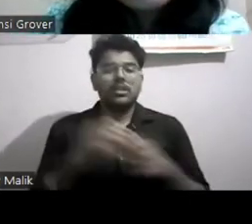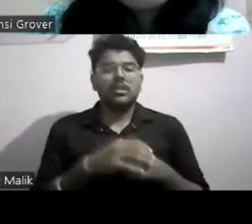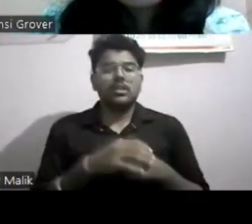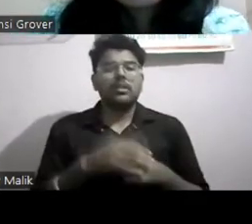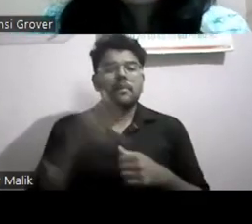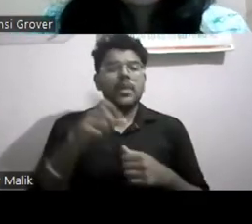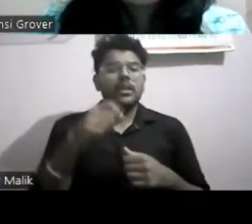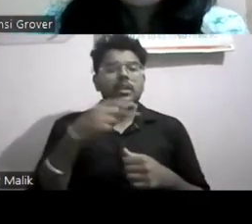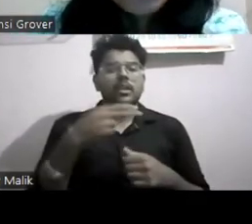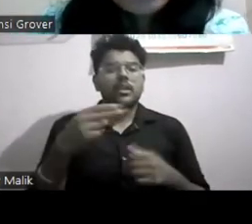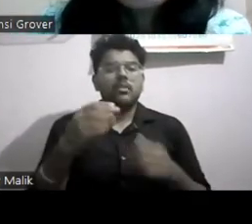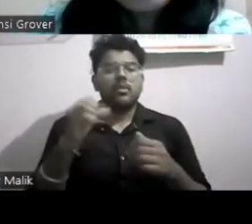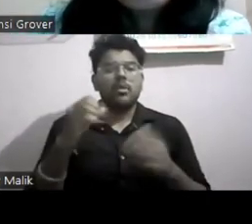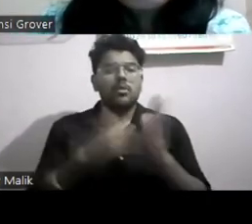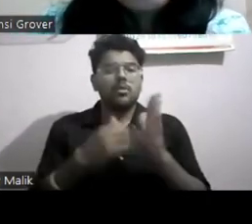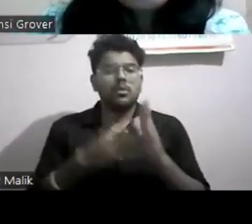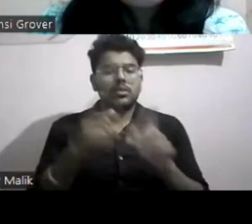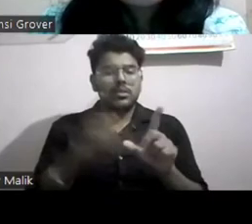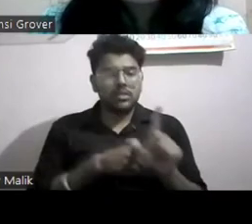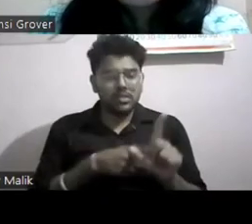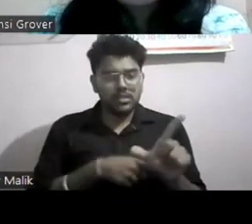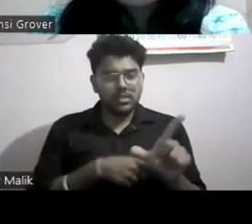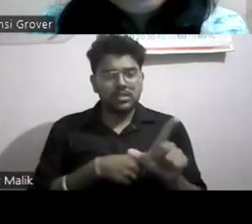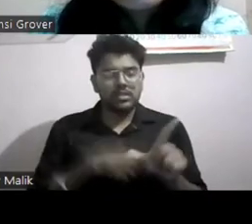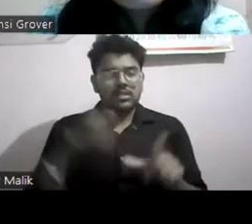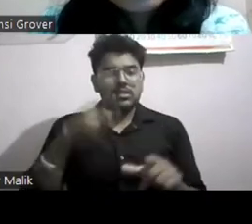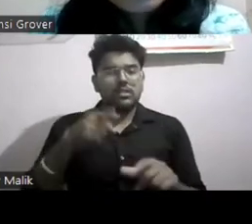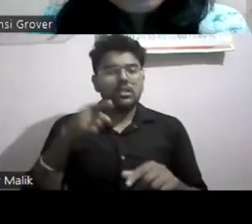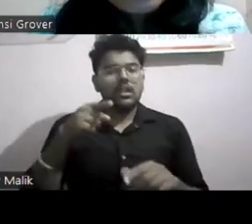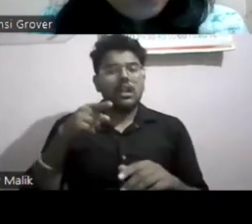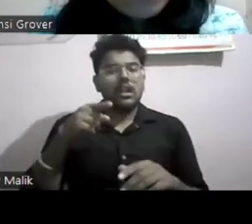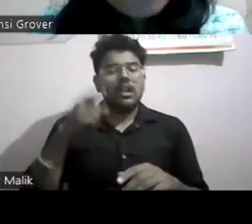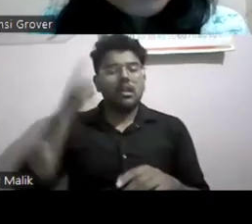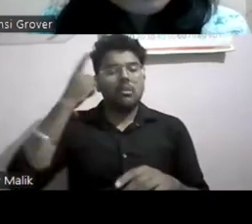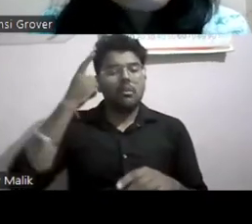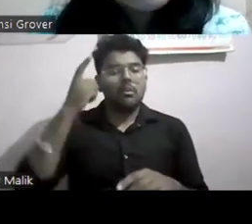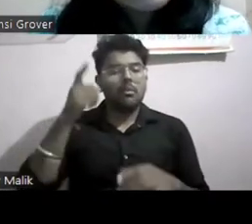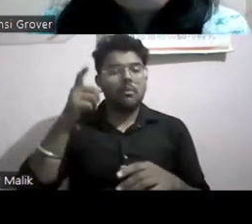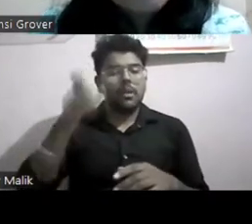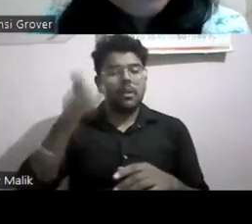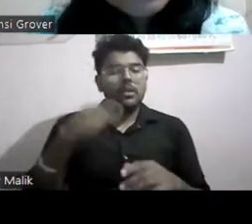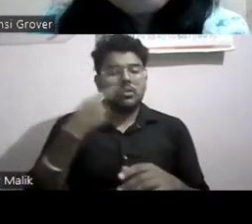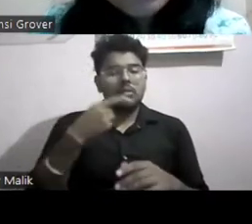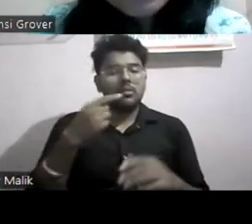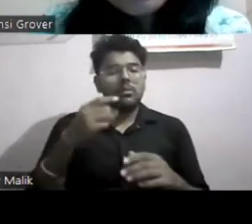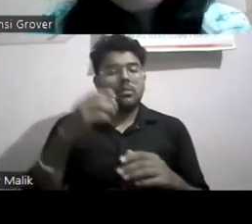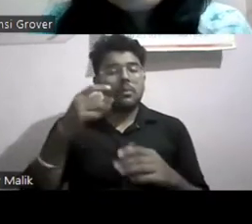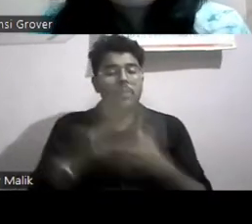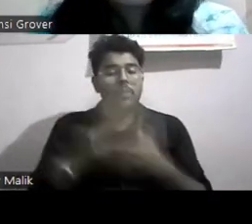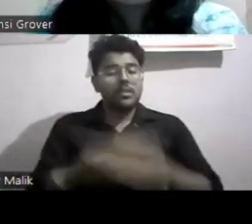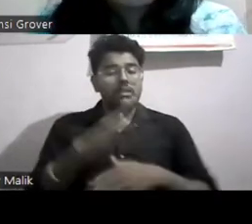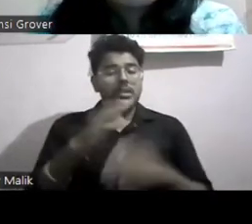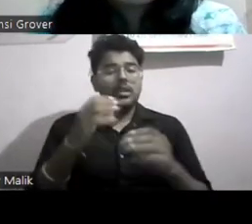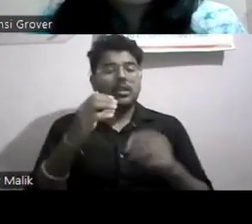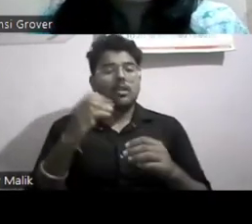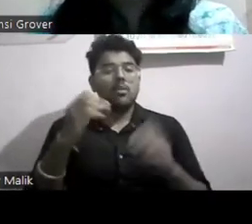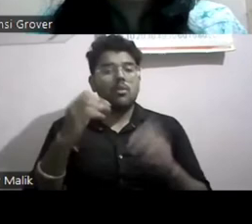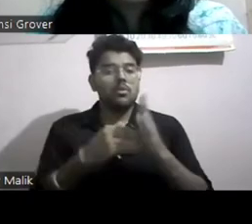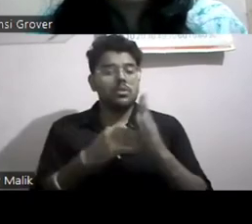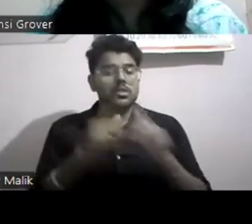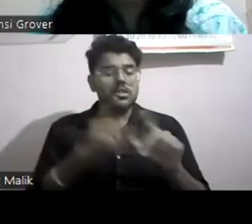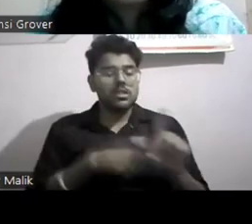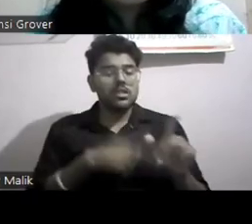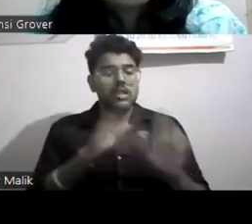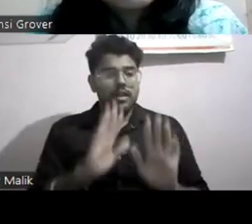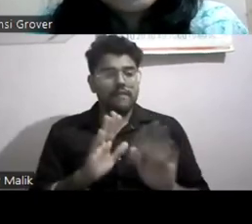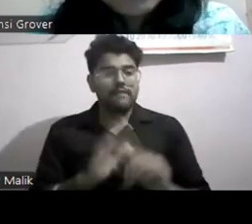mental disability called OCD, right? So it's very interesting how a person with development disability meets another person who's